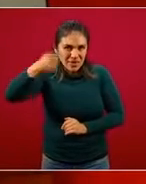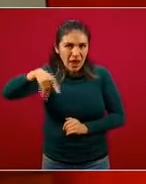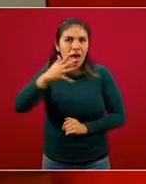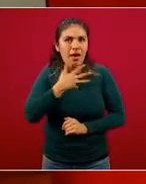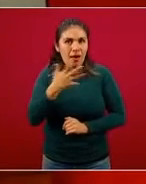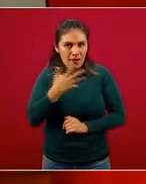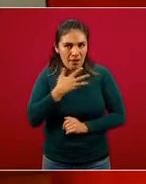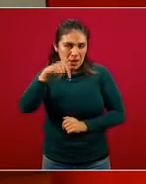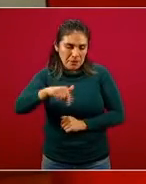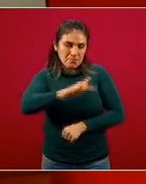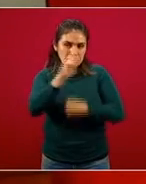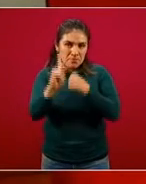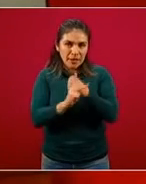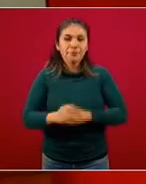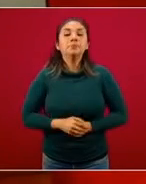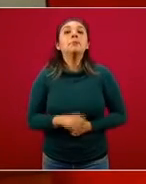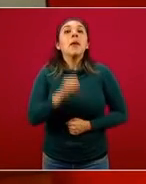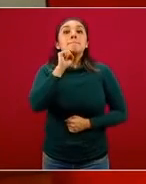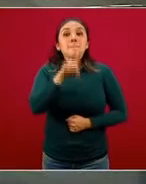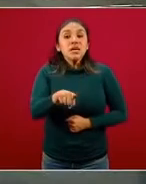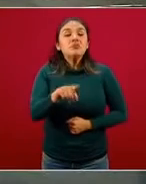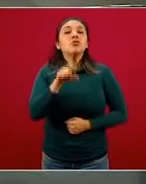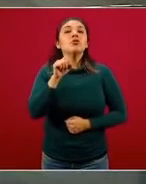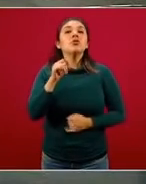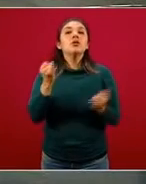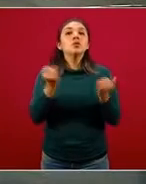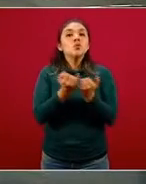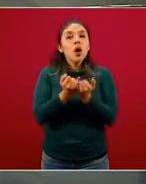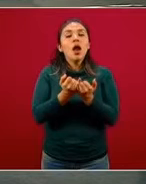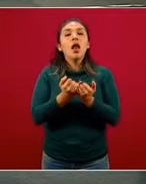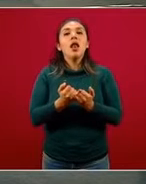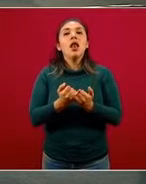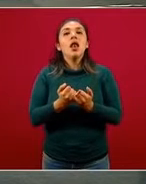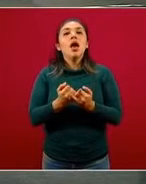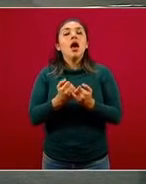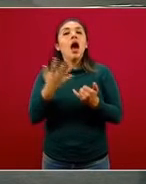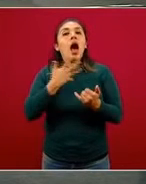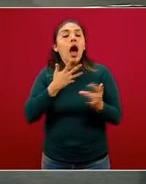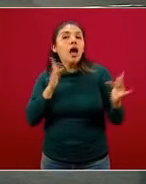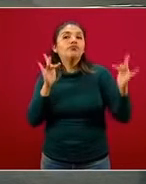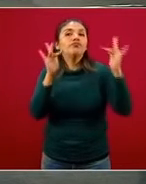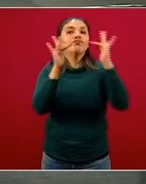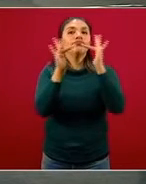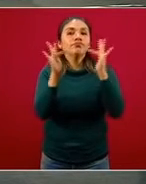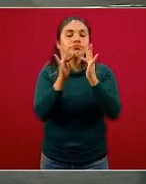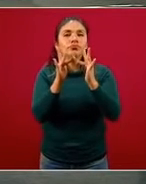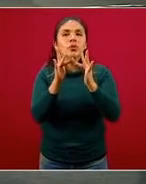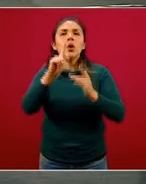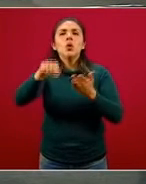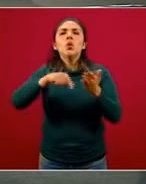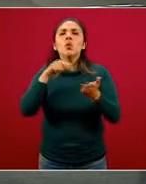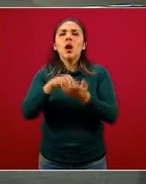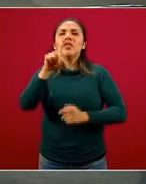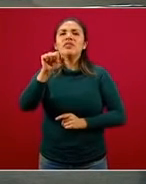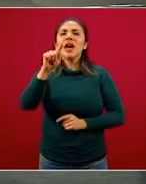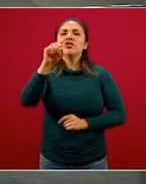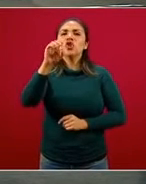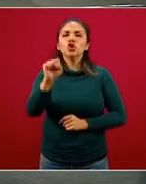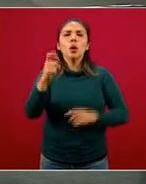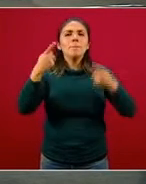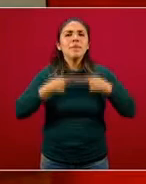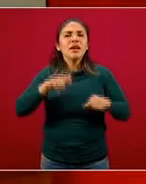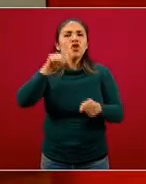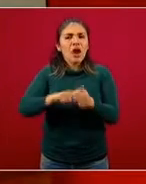different civil associations that work providing translation services